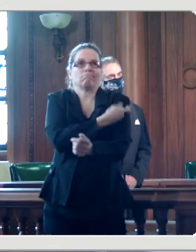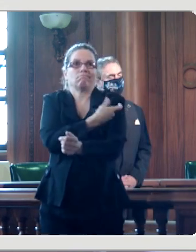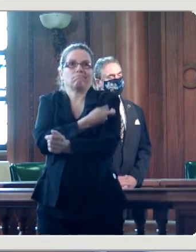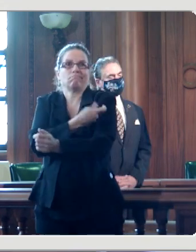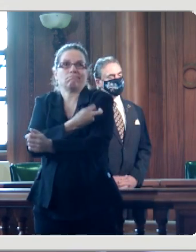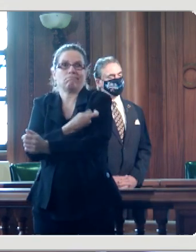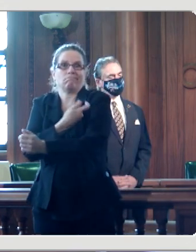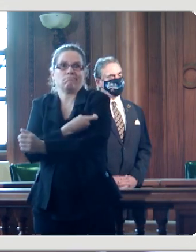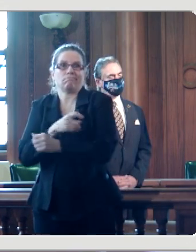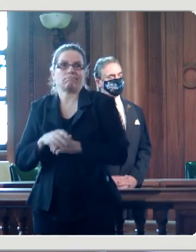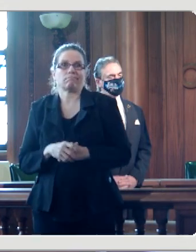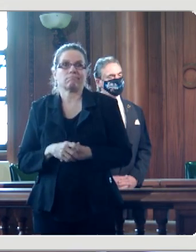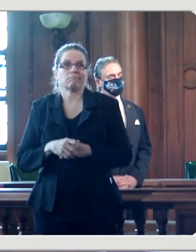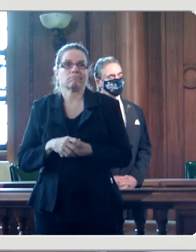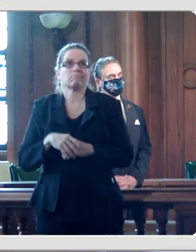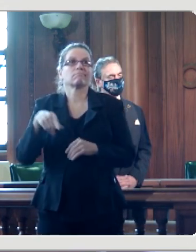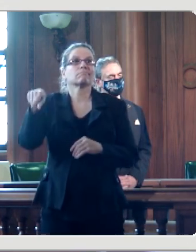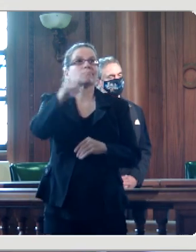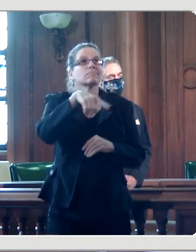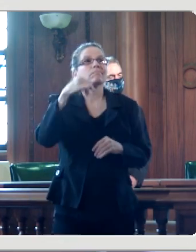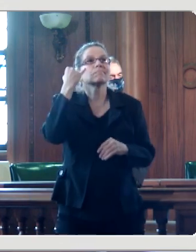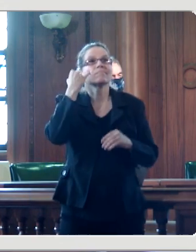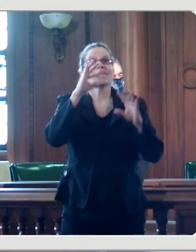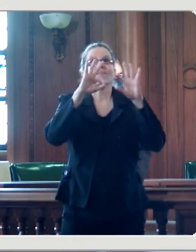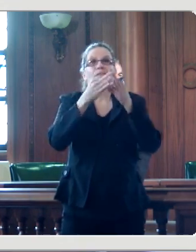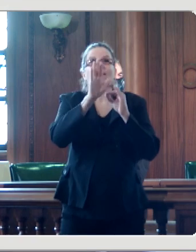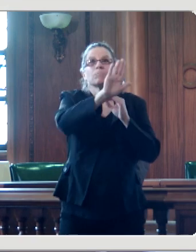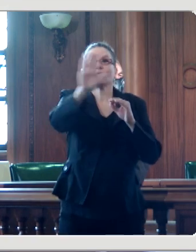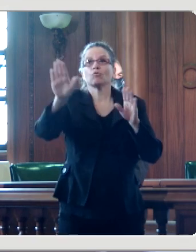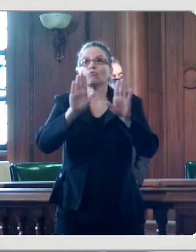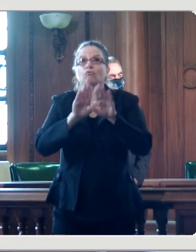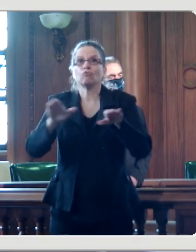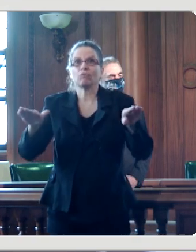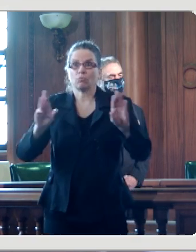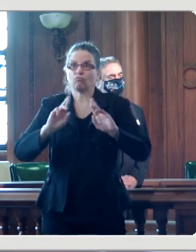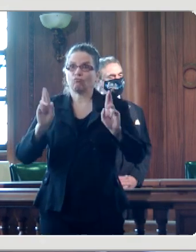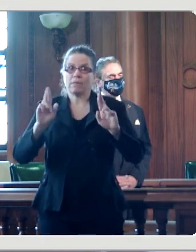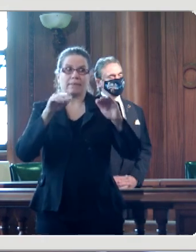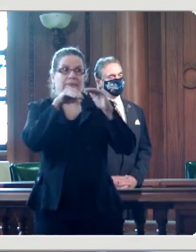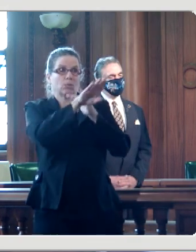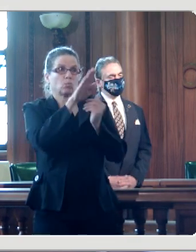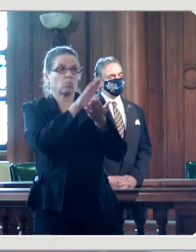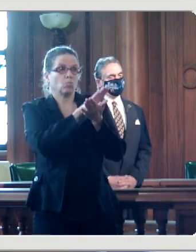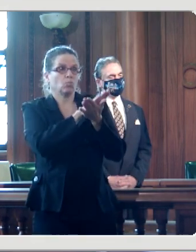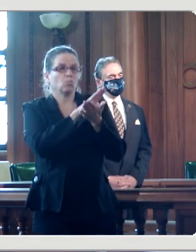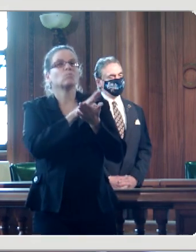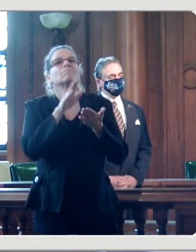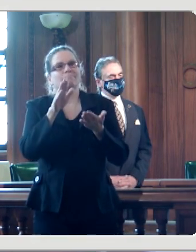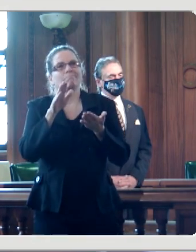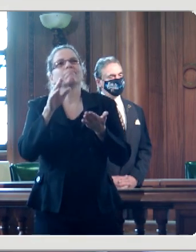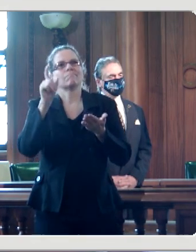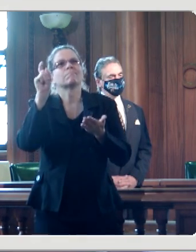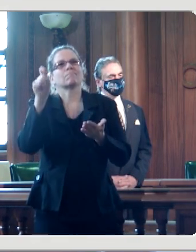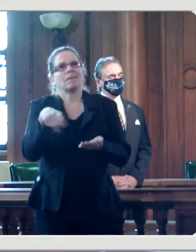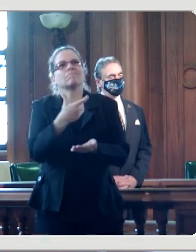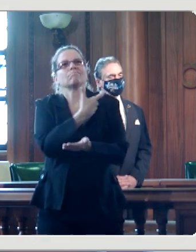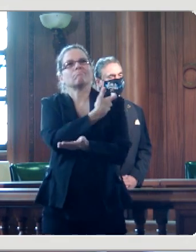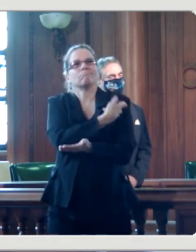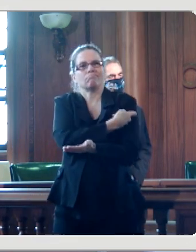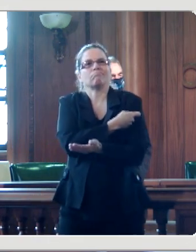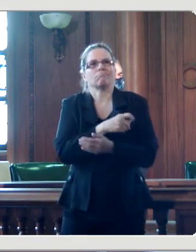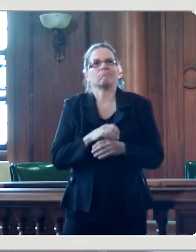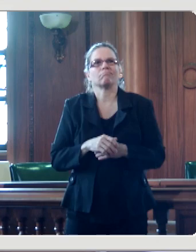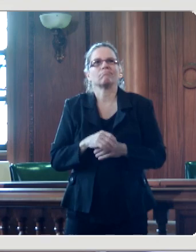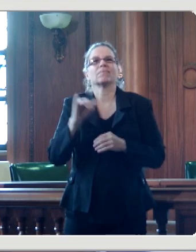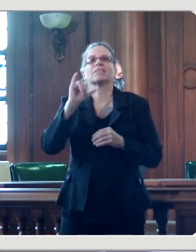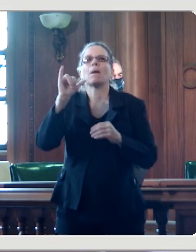have those flu shots like we've treated immunizations in the past. With MCAS, there still hasn't